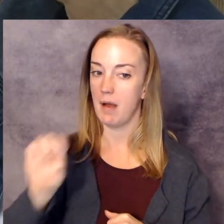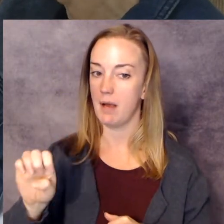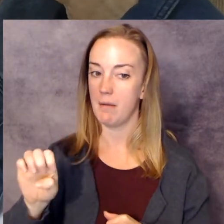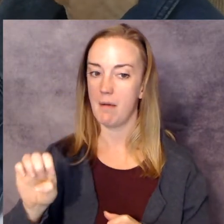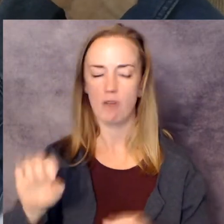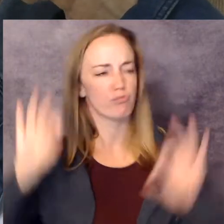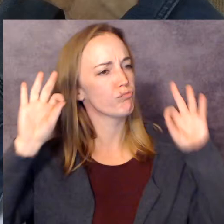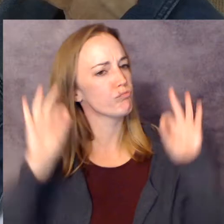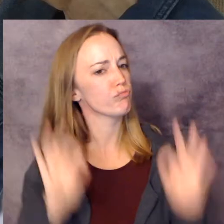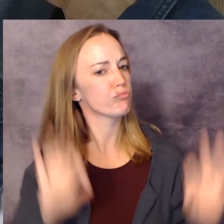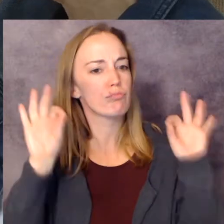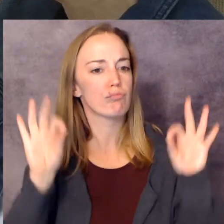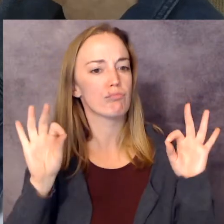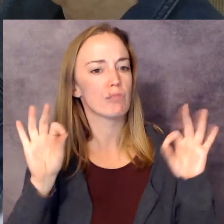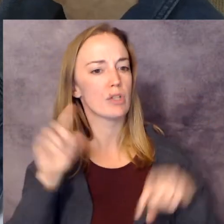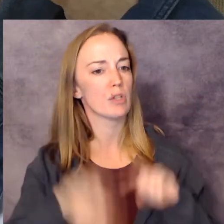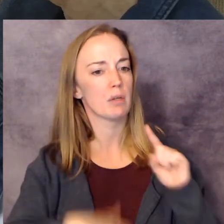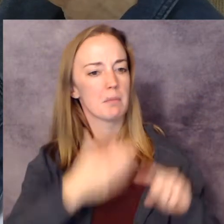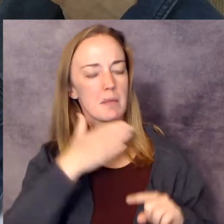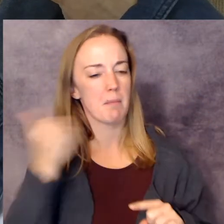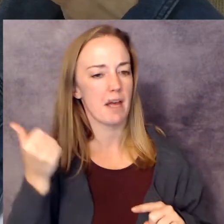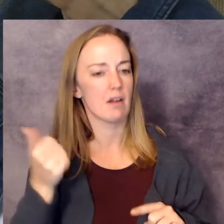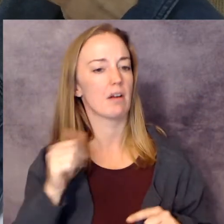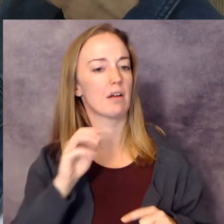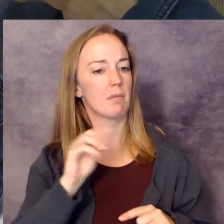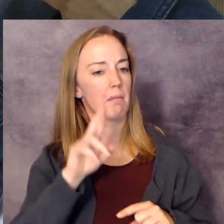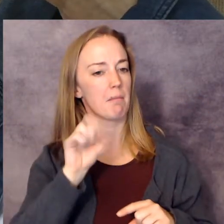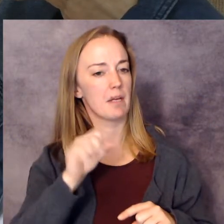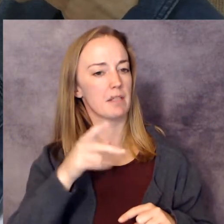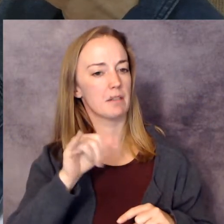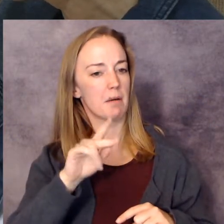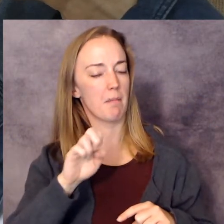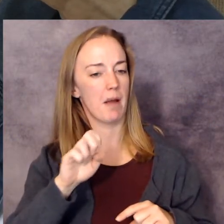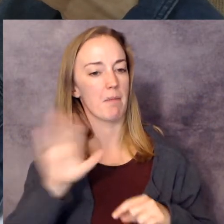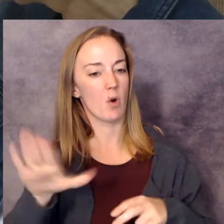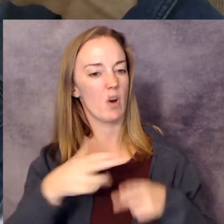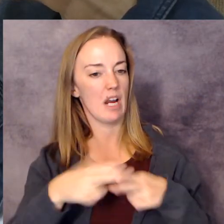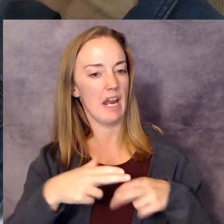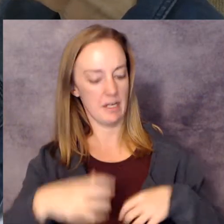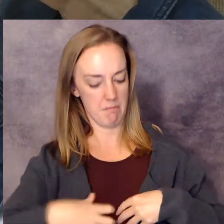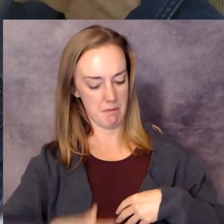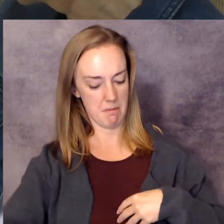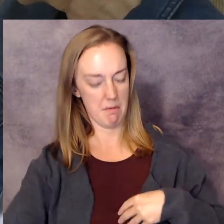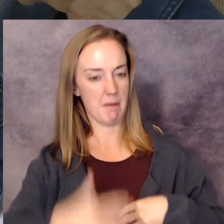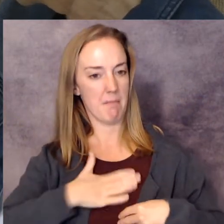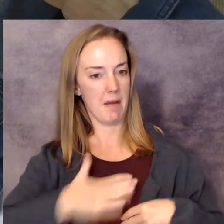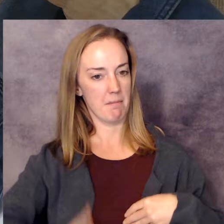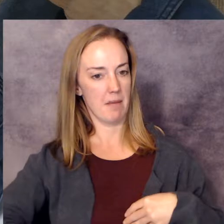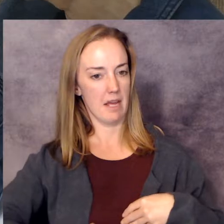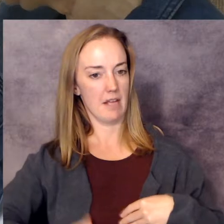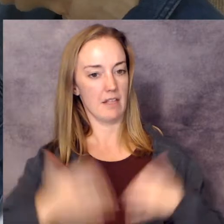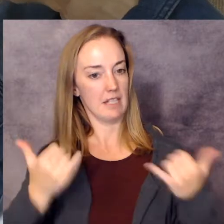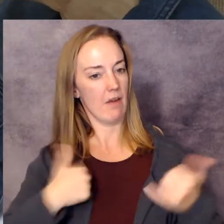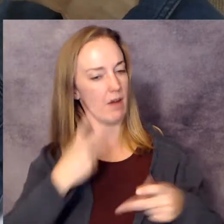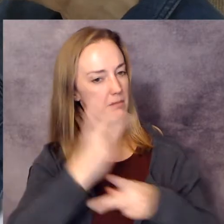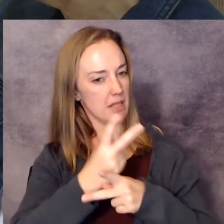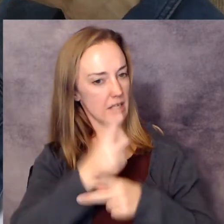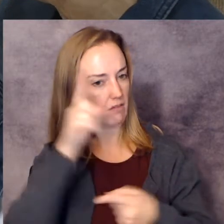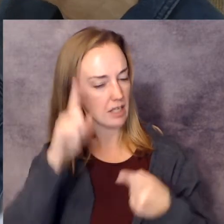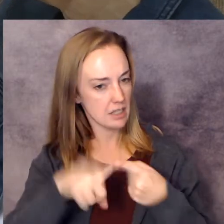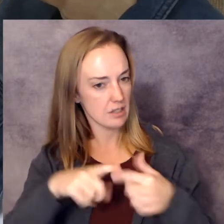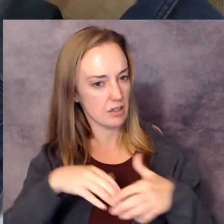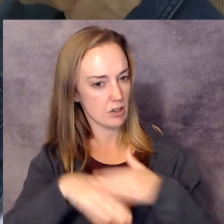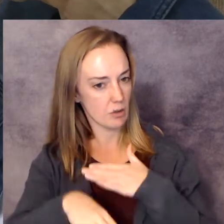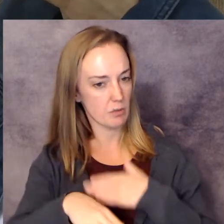better," replied Mr. Pipe. "Mrs. Pipe laid her eggs along my belly. Now I'm taking good care of them until they hatch."